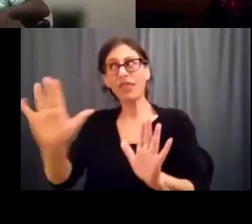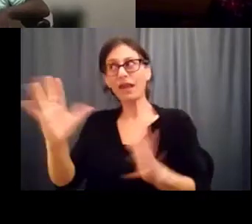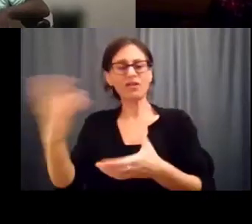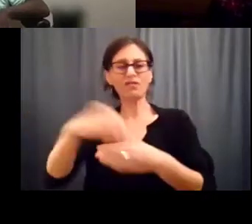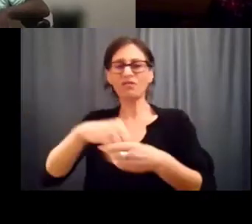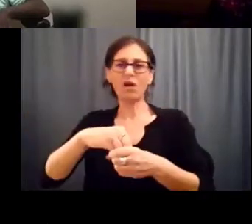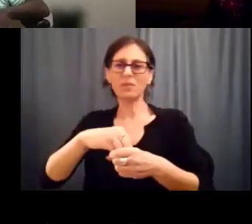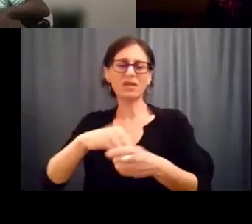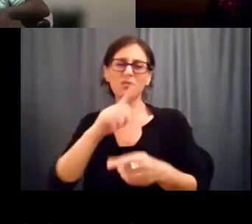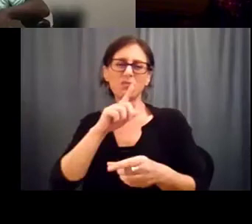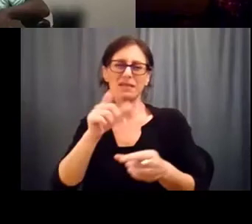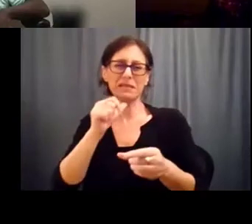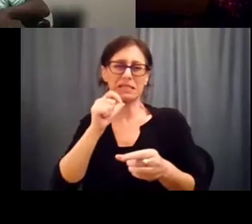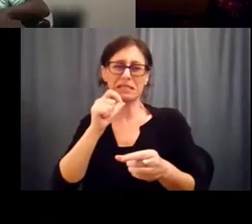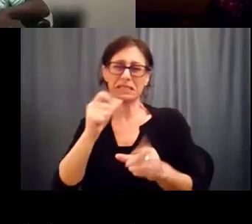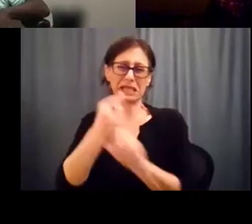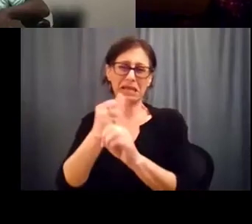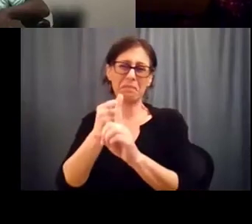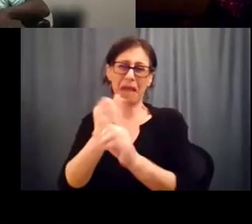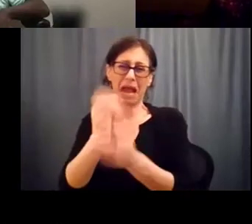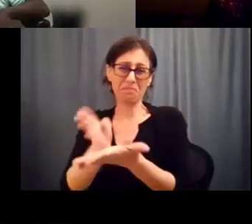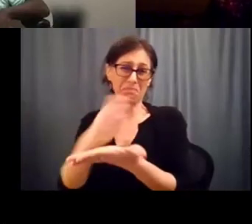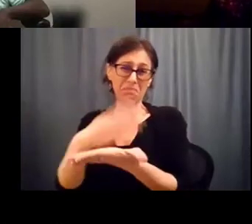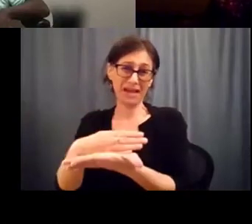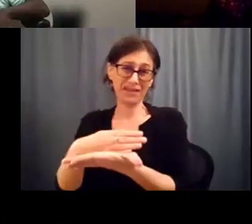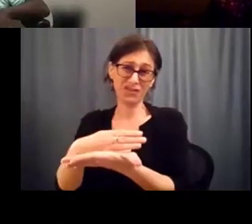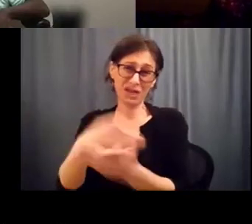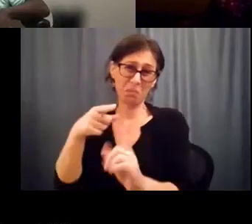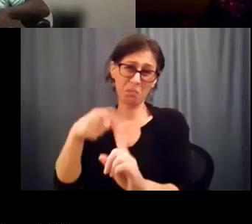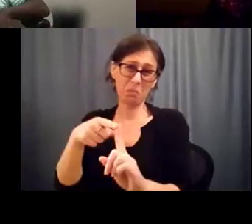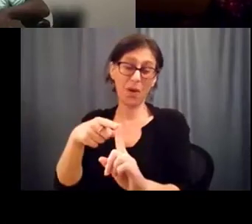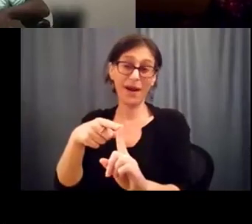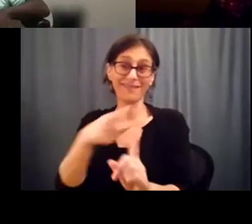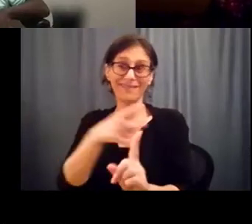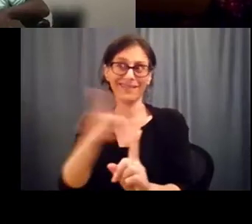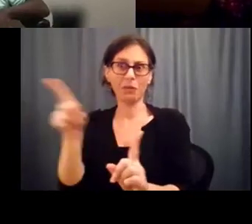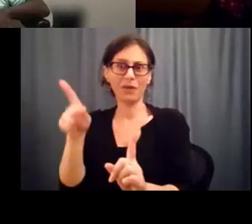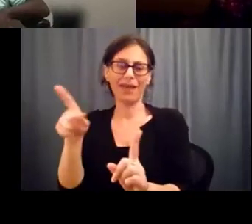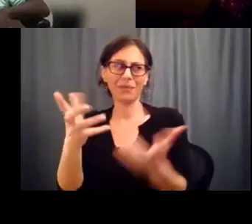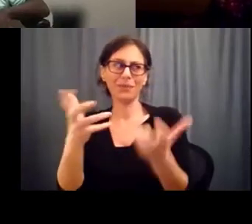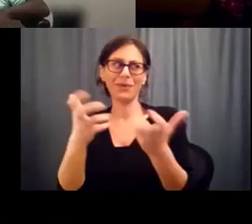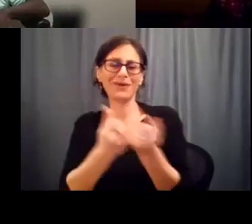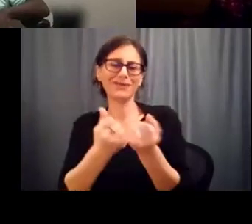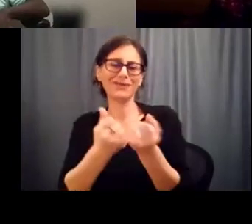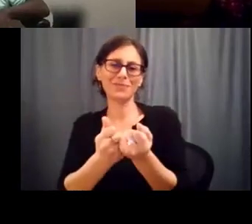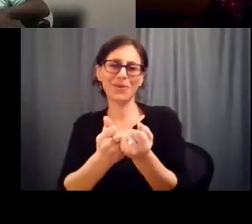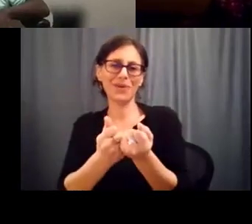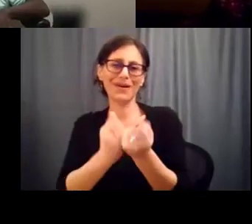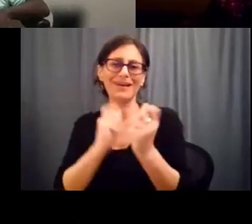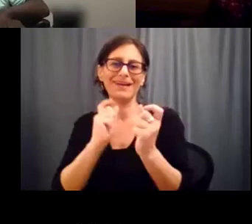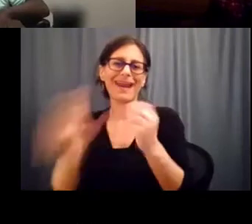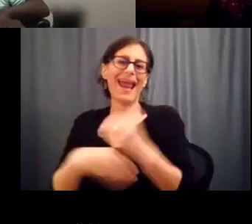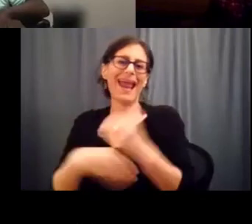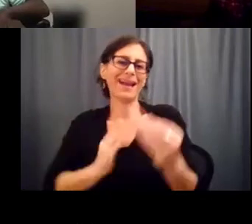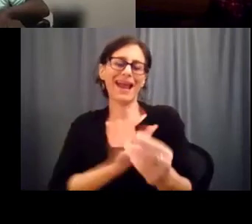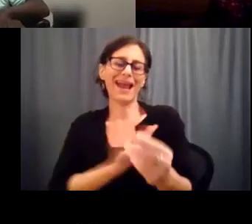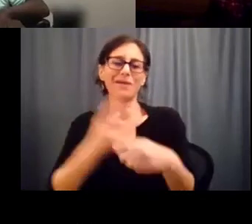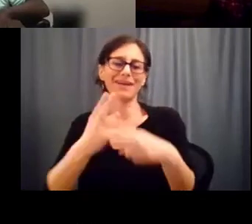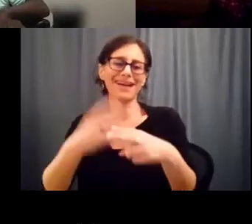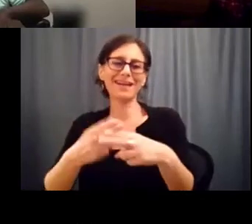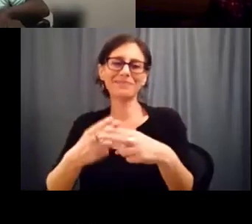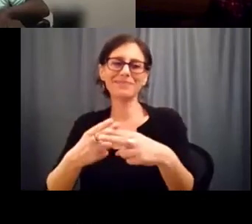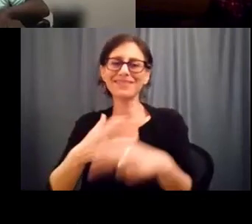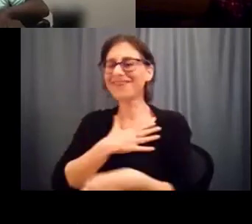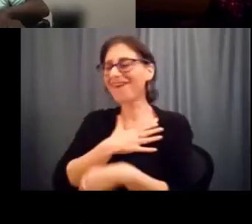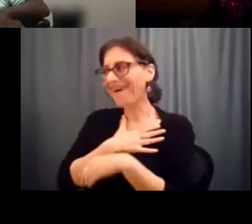doesn't affect like a budget point. They just were like, you know, we want to support this film and put our names on it. But